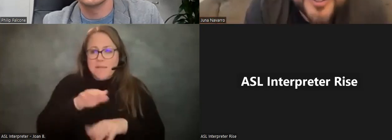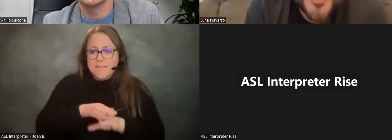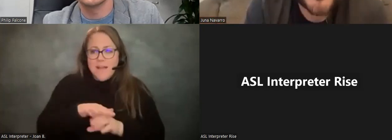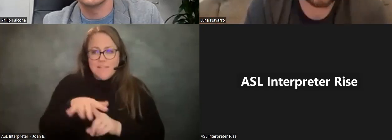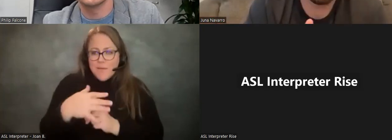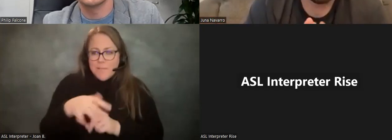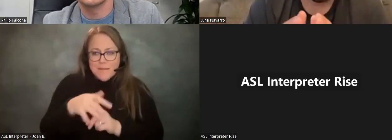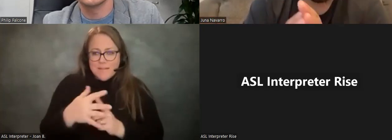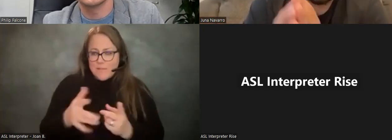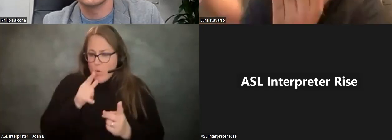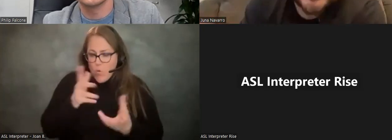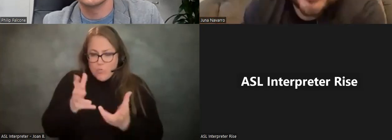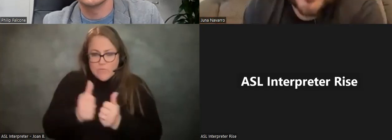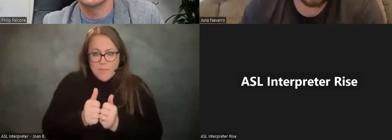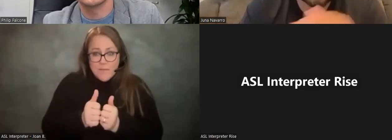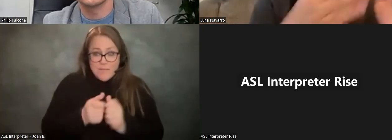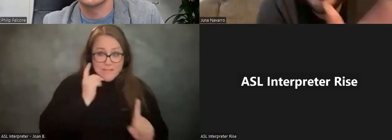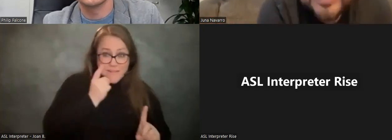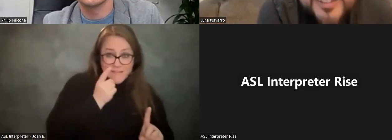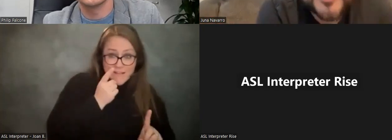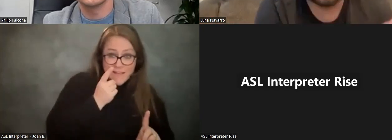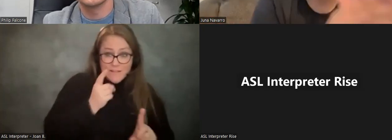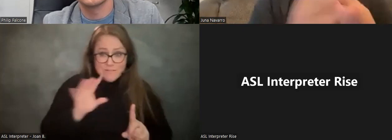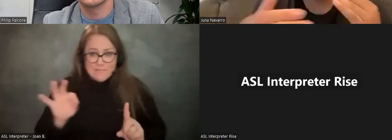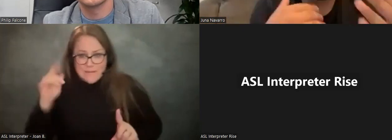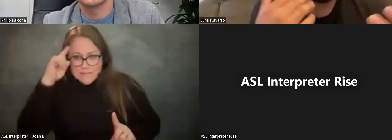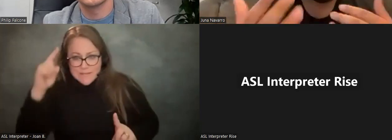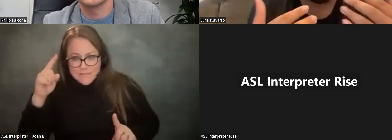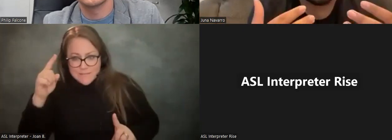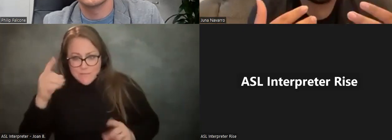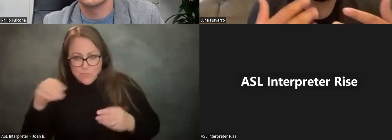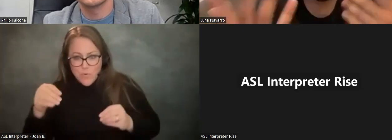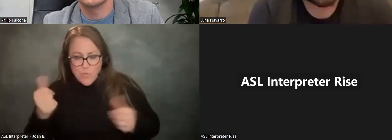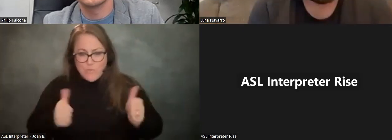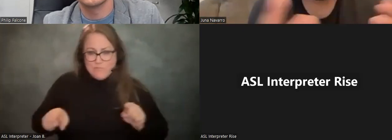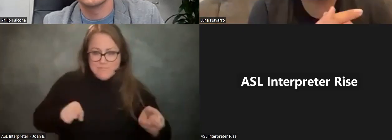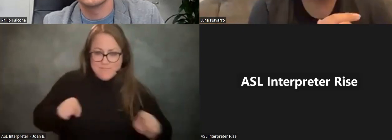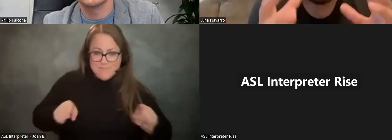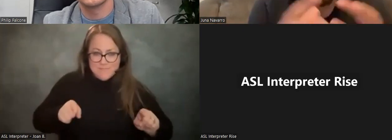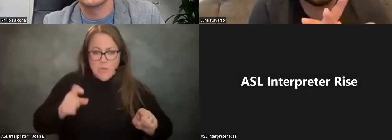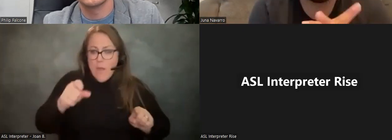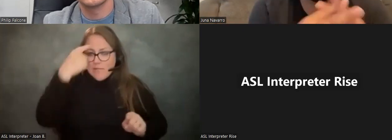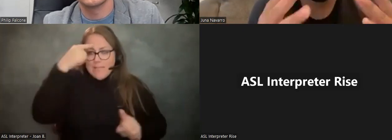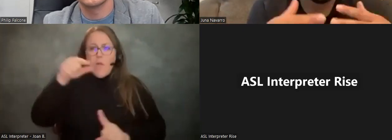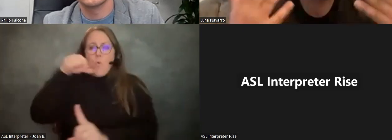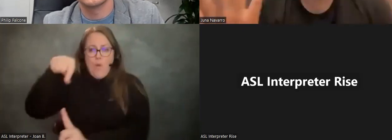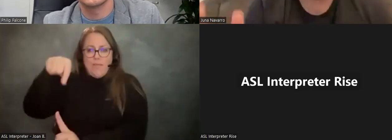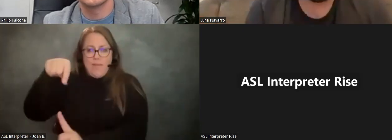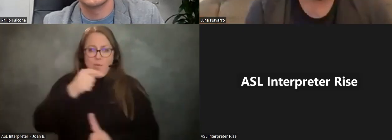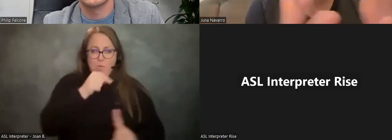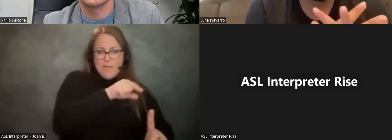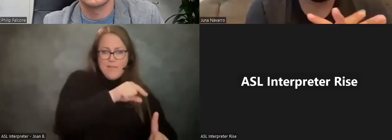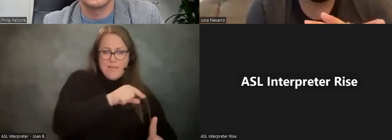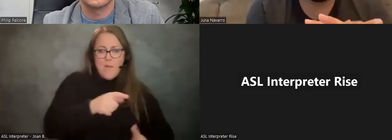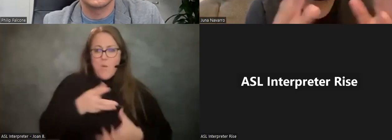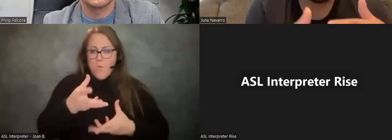organizations you're talking to? Are they Disneyland or are they the 99-cent store, right? So keep that in mind, who you're charging. Also be aware of who you're working